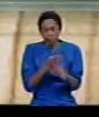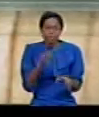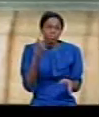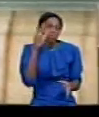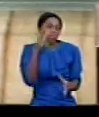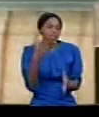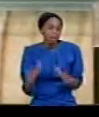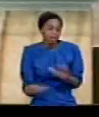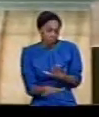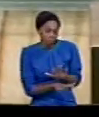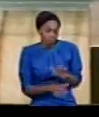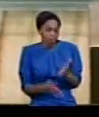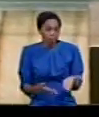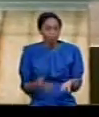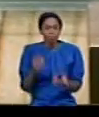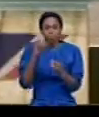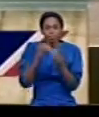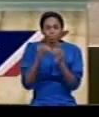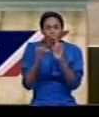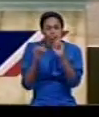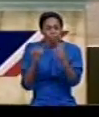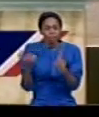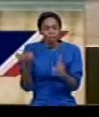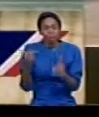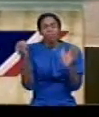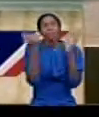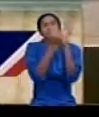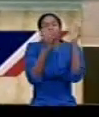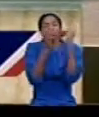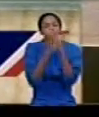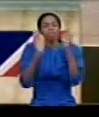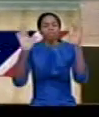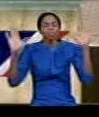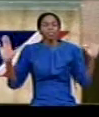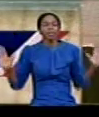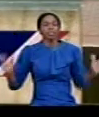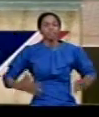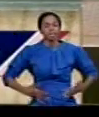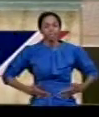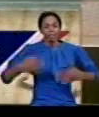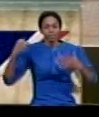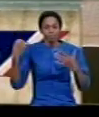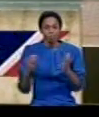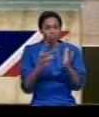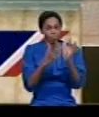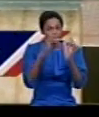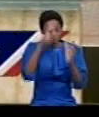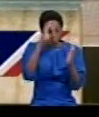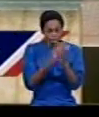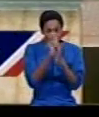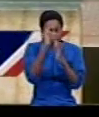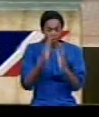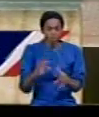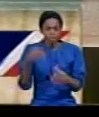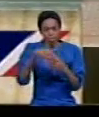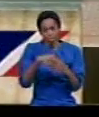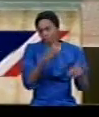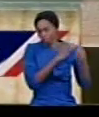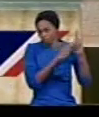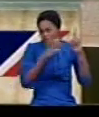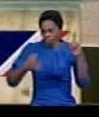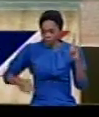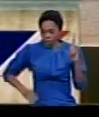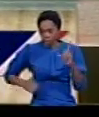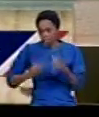the crucified life of believers in Christ. The crucified life of believers